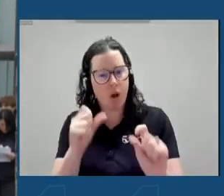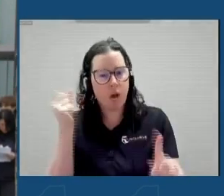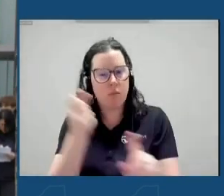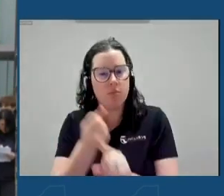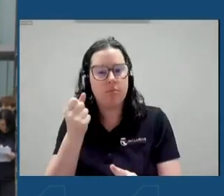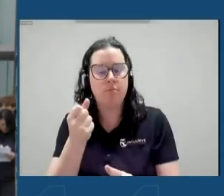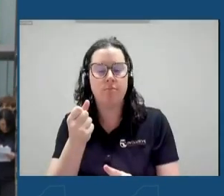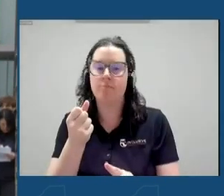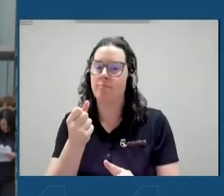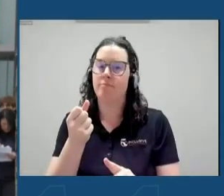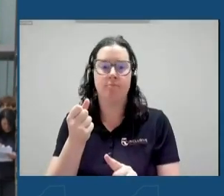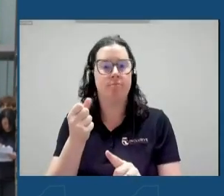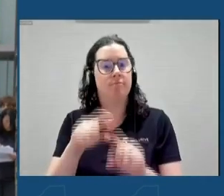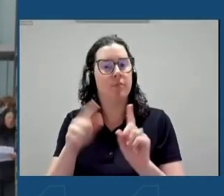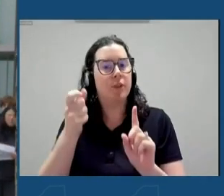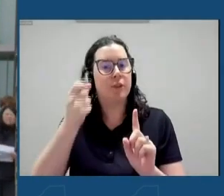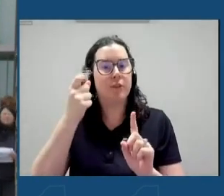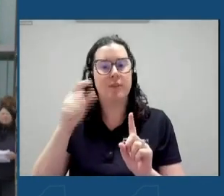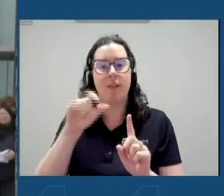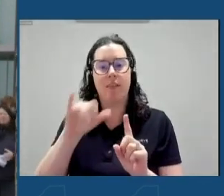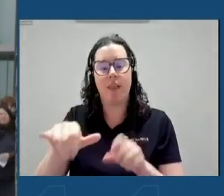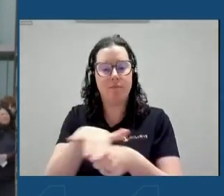A site that was targeted,